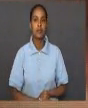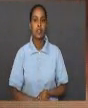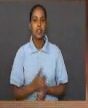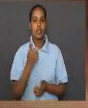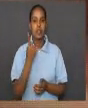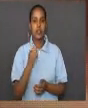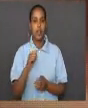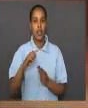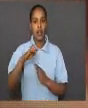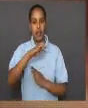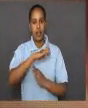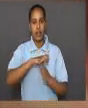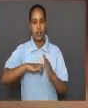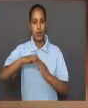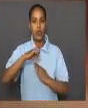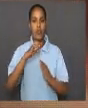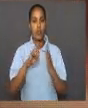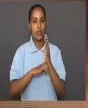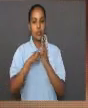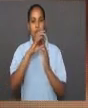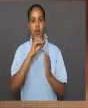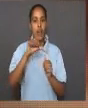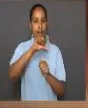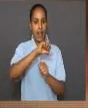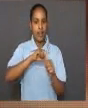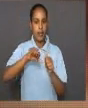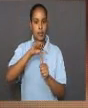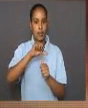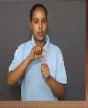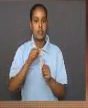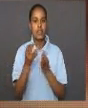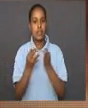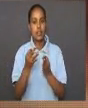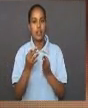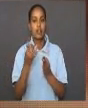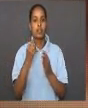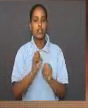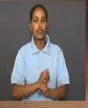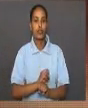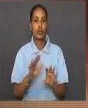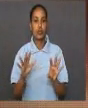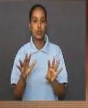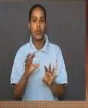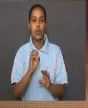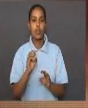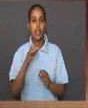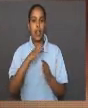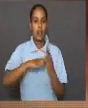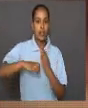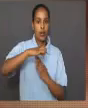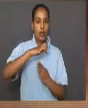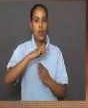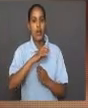The electronic configuration of an atom describes the distribution of the